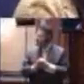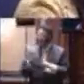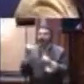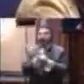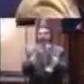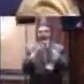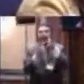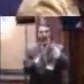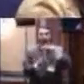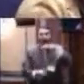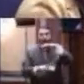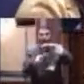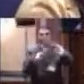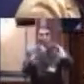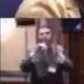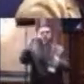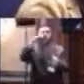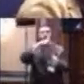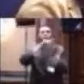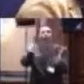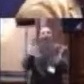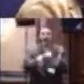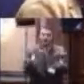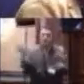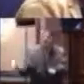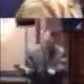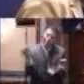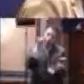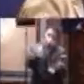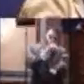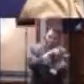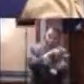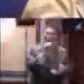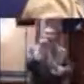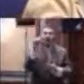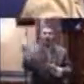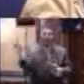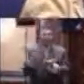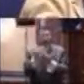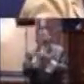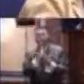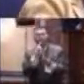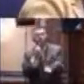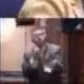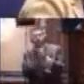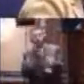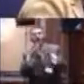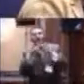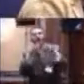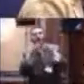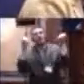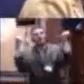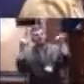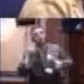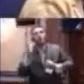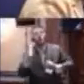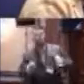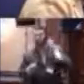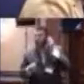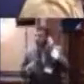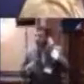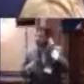that's something that can be discussed a lot more. Further, on popular participation, there was